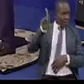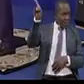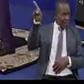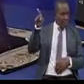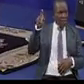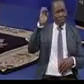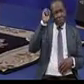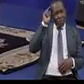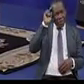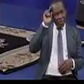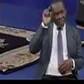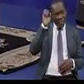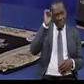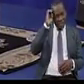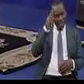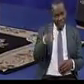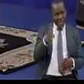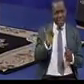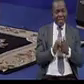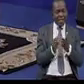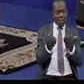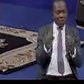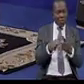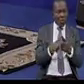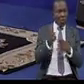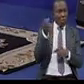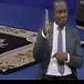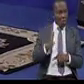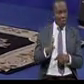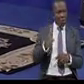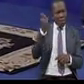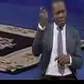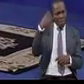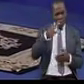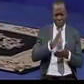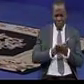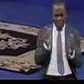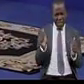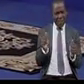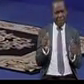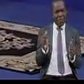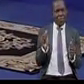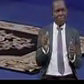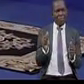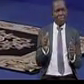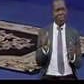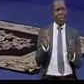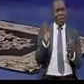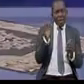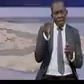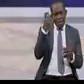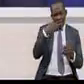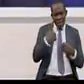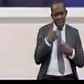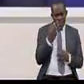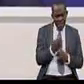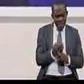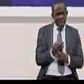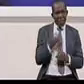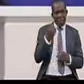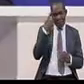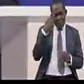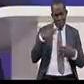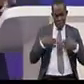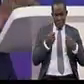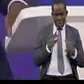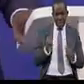to God for salvation, he must believe. He cometh to God for healing, he must believe. He cometh to God for new